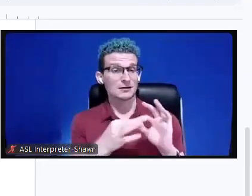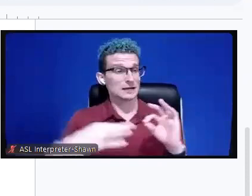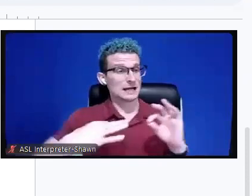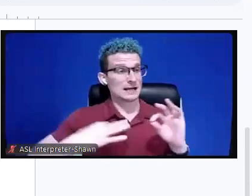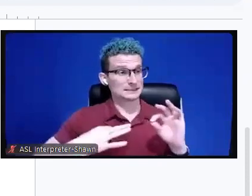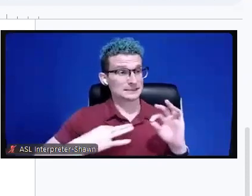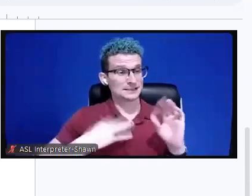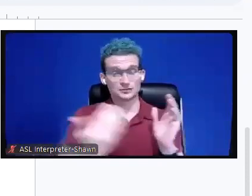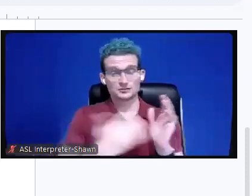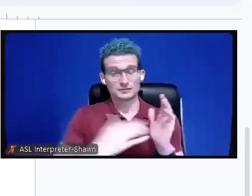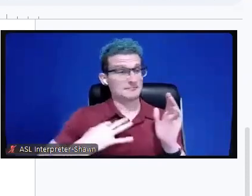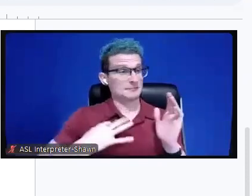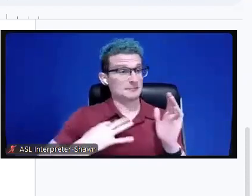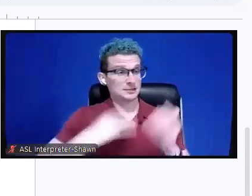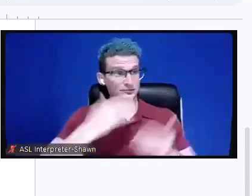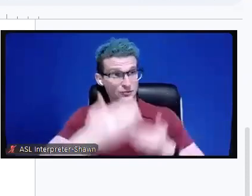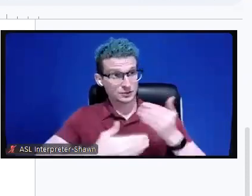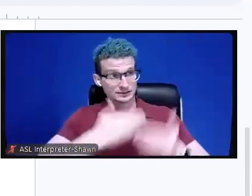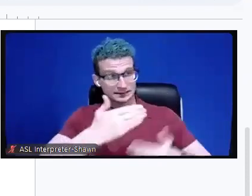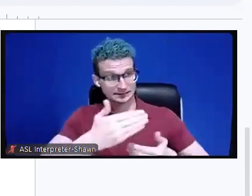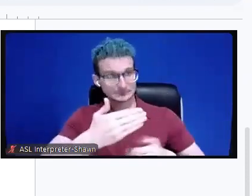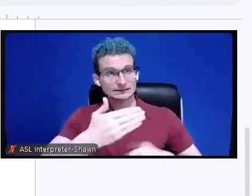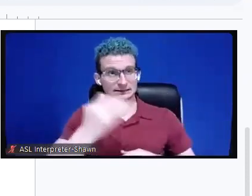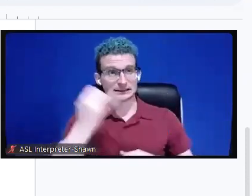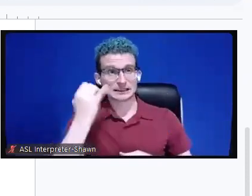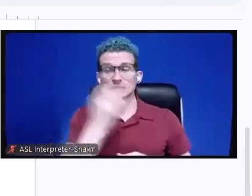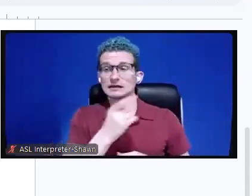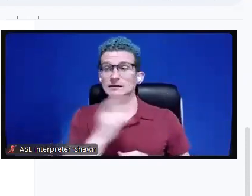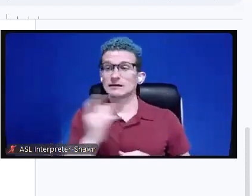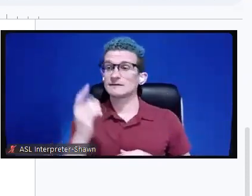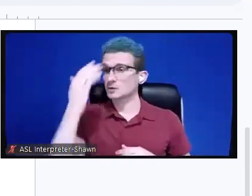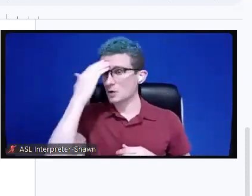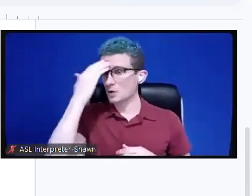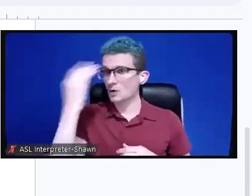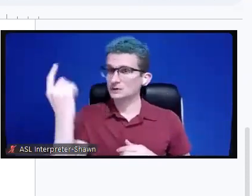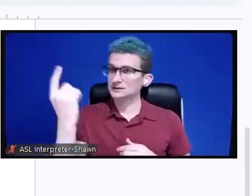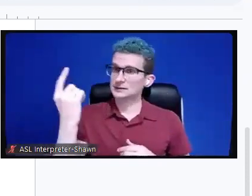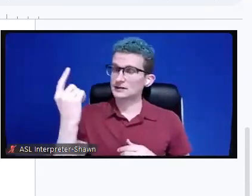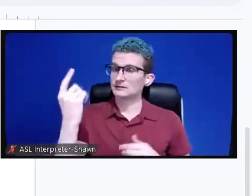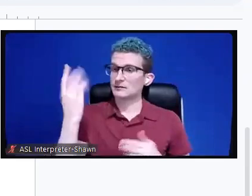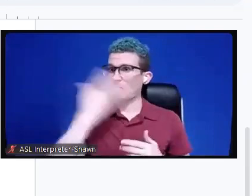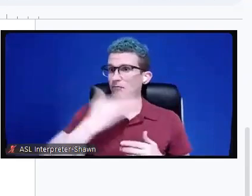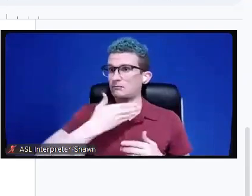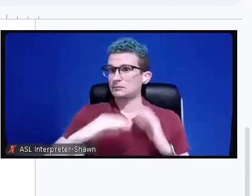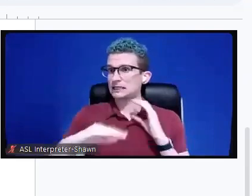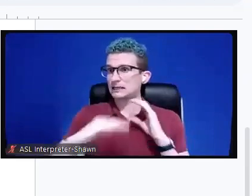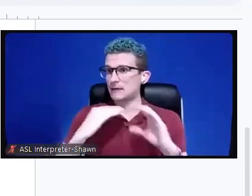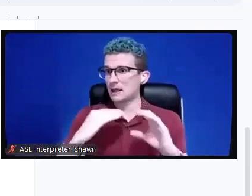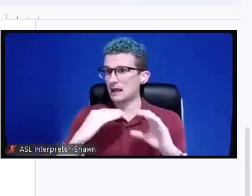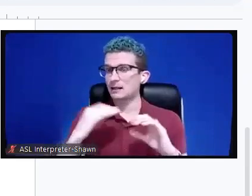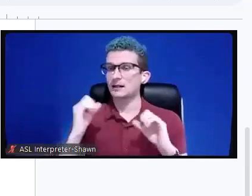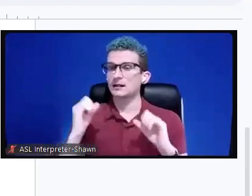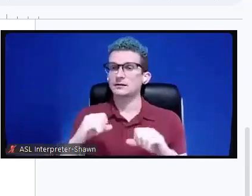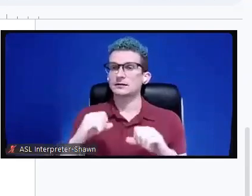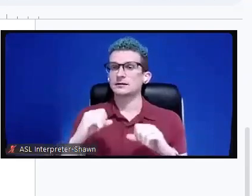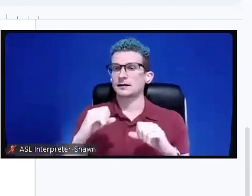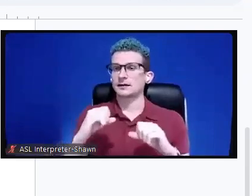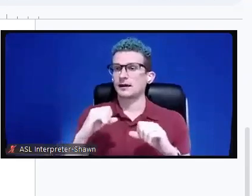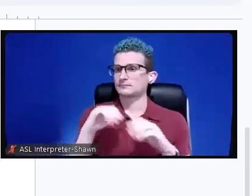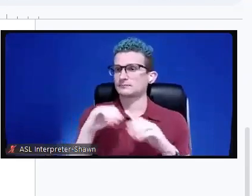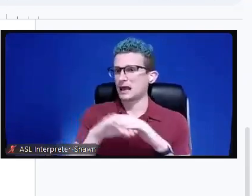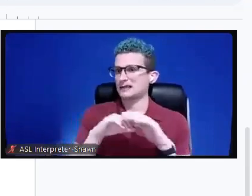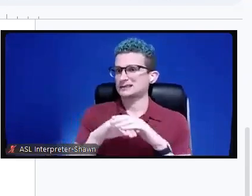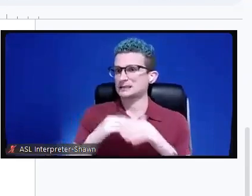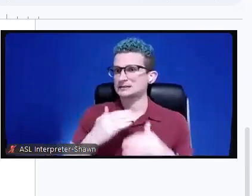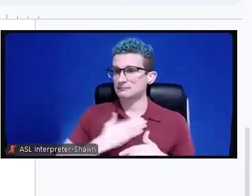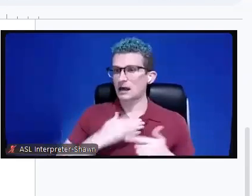process? If you do know of someone and you missed the email, you can get into my inbox or Tasha's inbox or Caitlin or Megan's inbox, and we